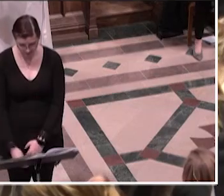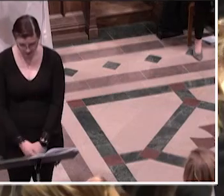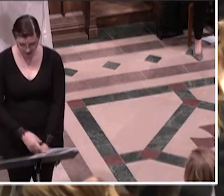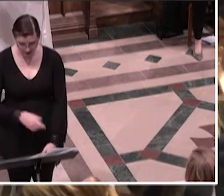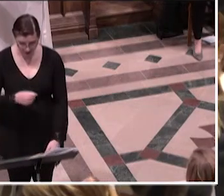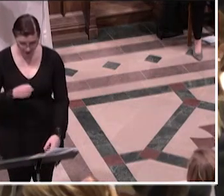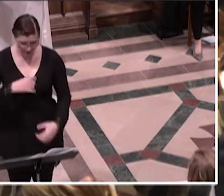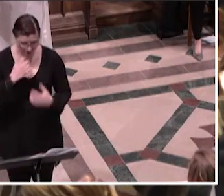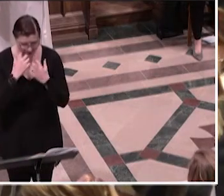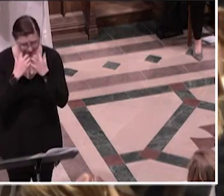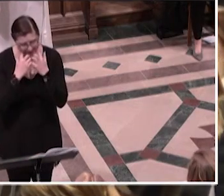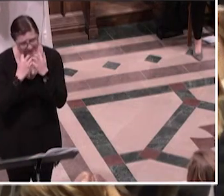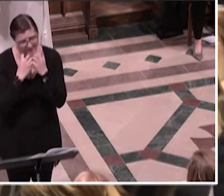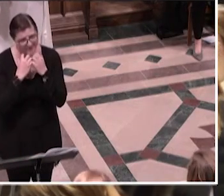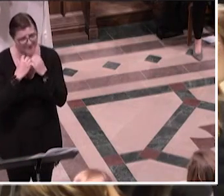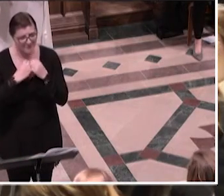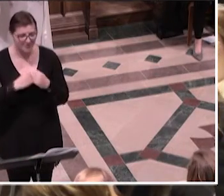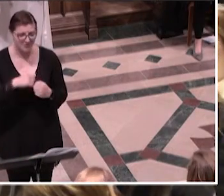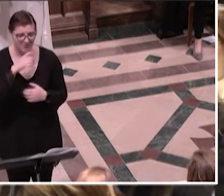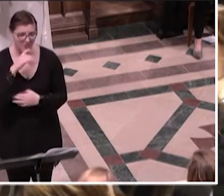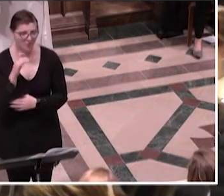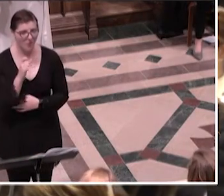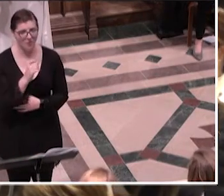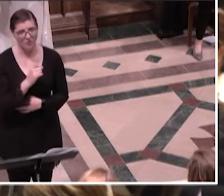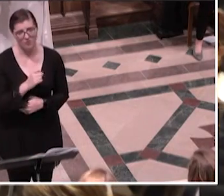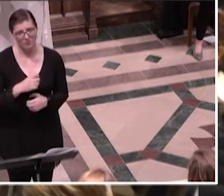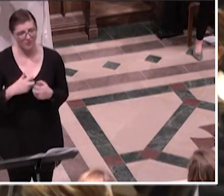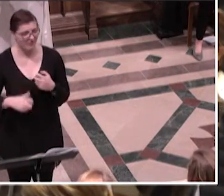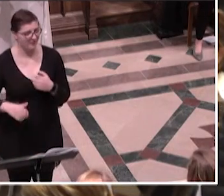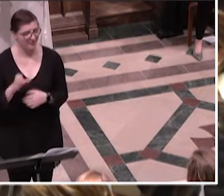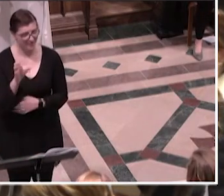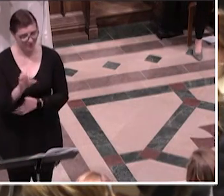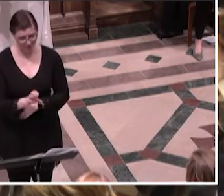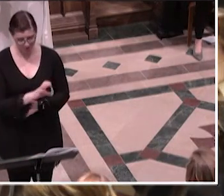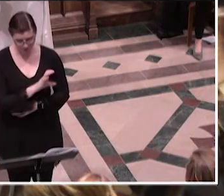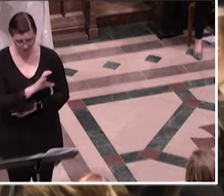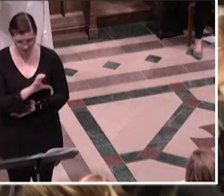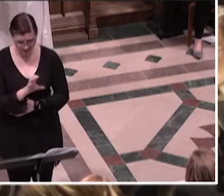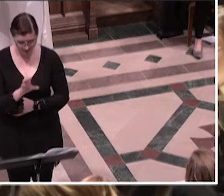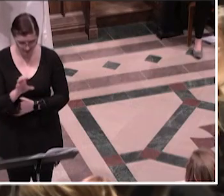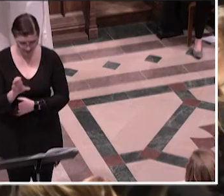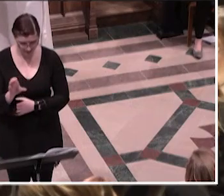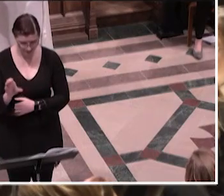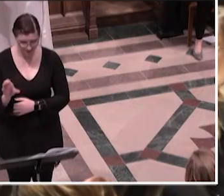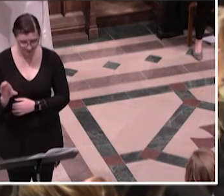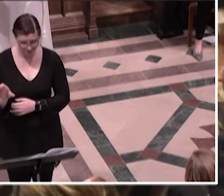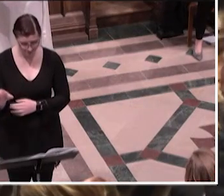So I'll cherish the old rugged cross.